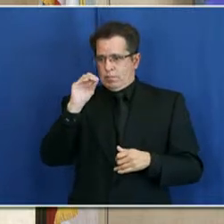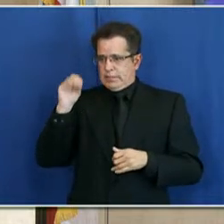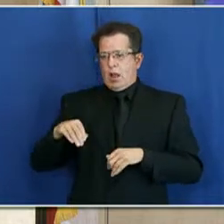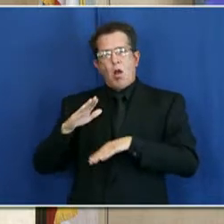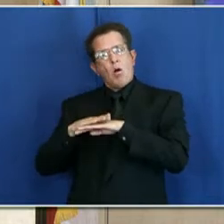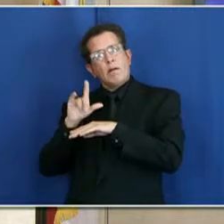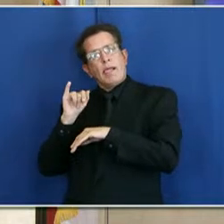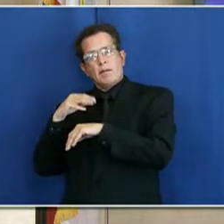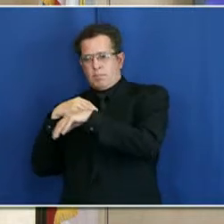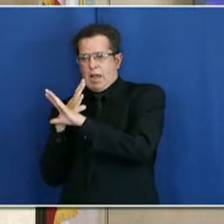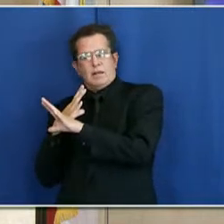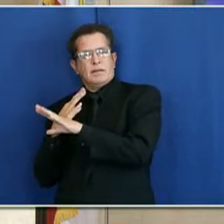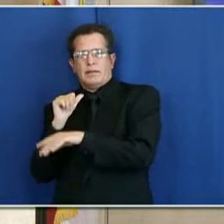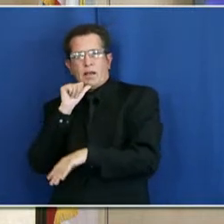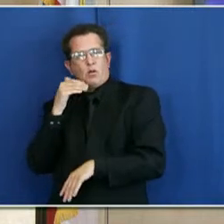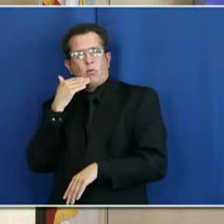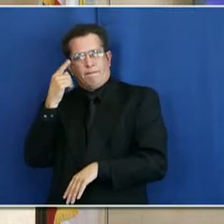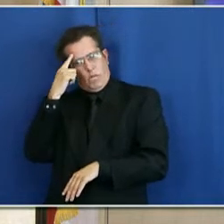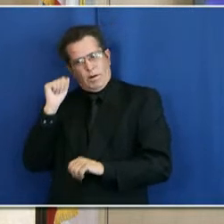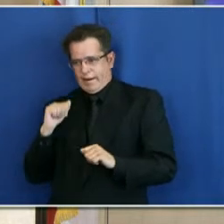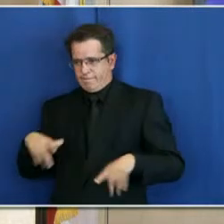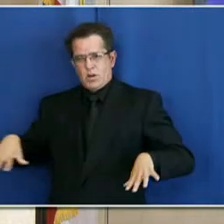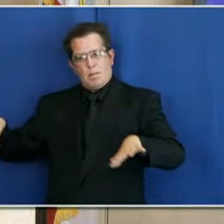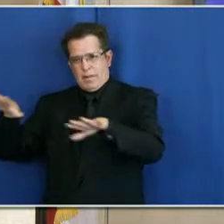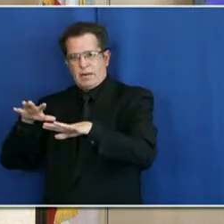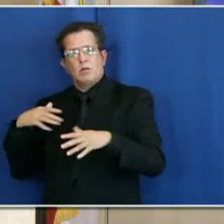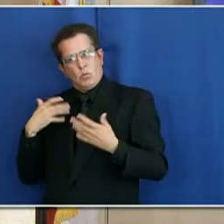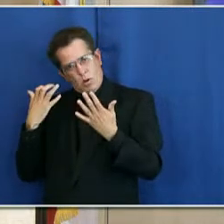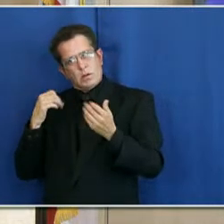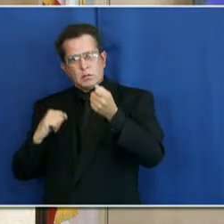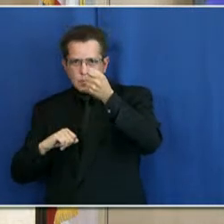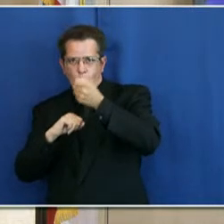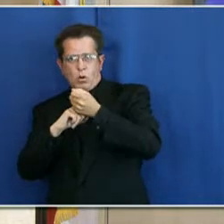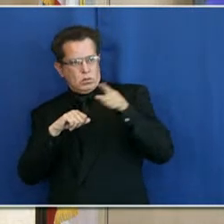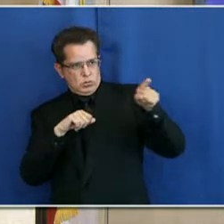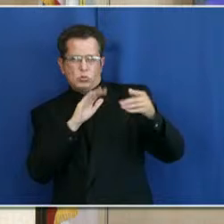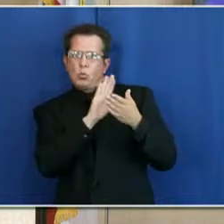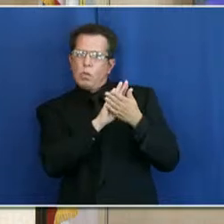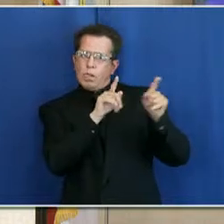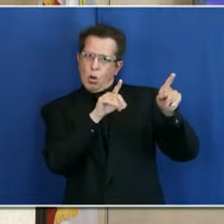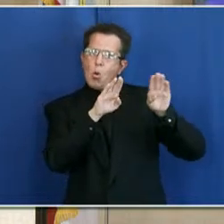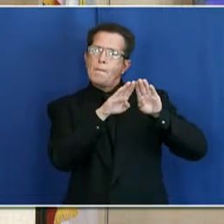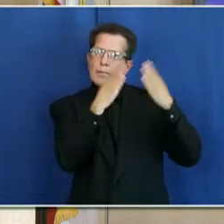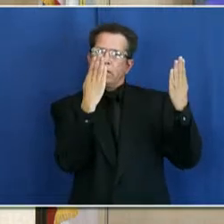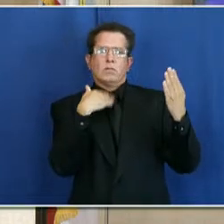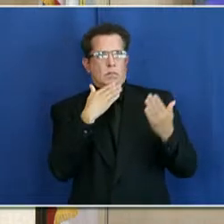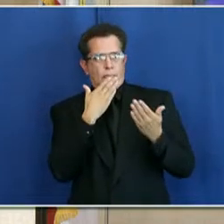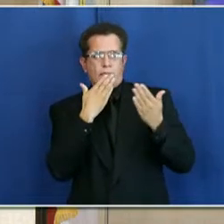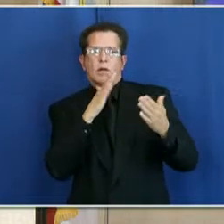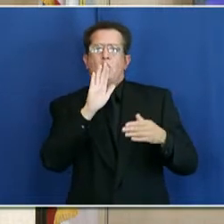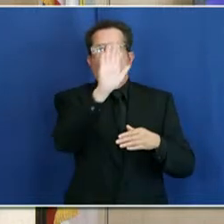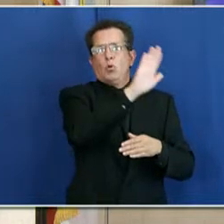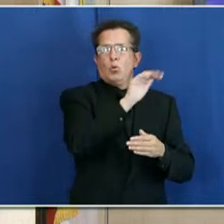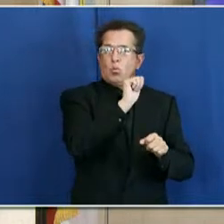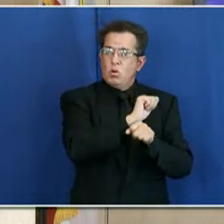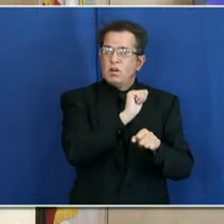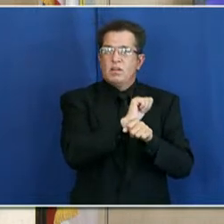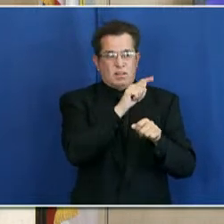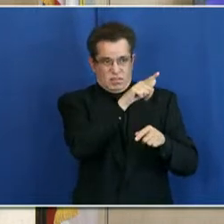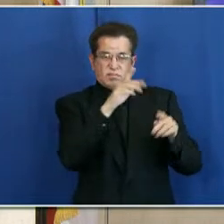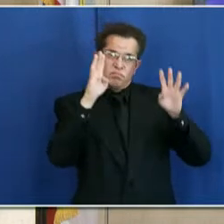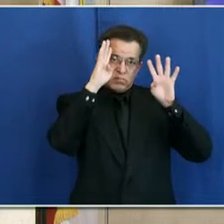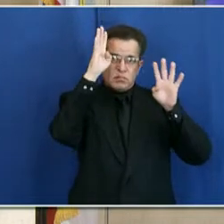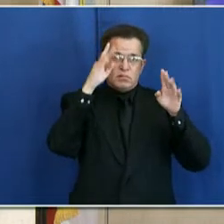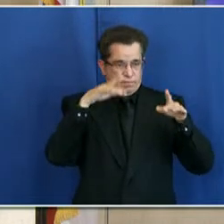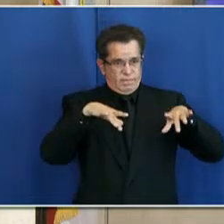not an option for everyone. And so we're going to do everything we can to support our schools, and we appreciate their work and cooperation around efforts of setting up